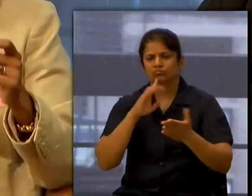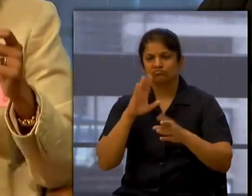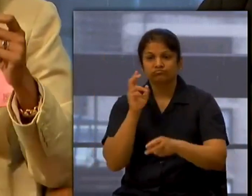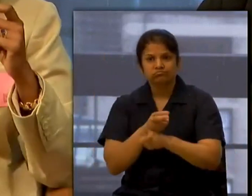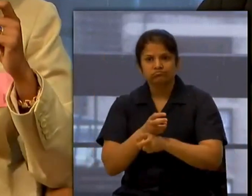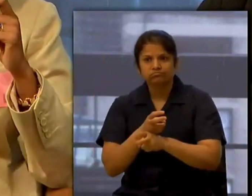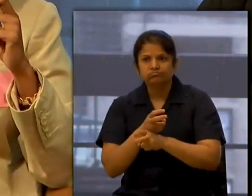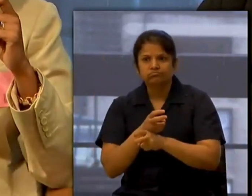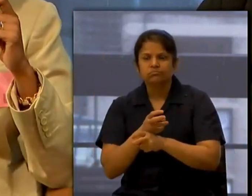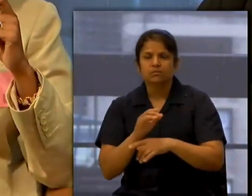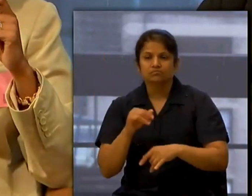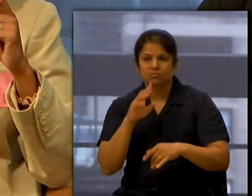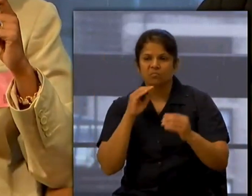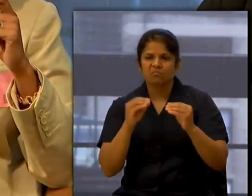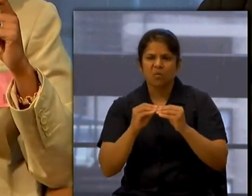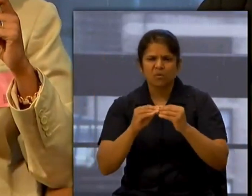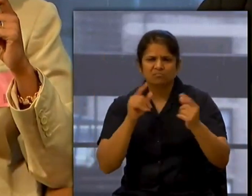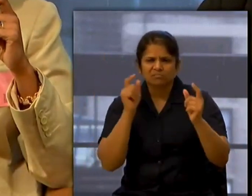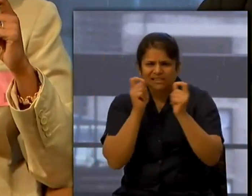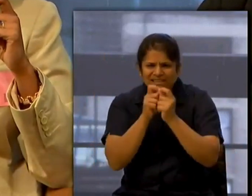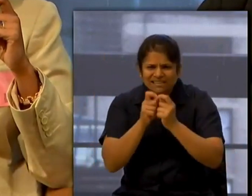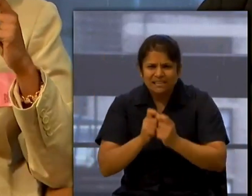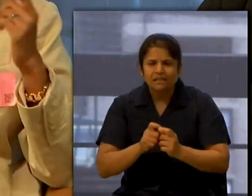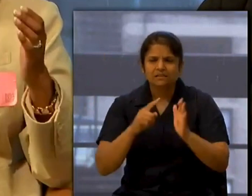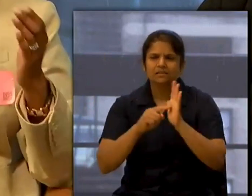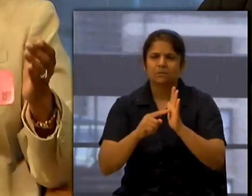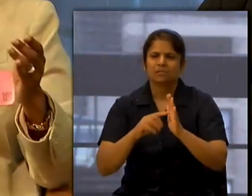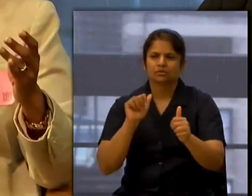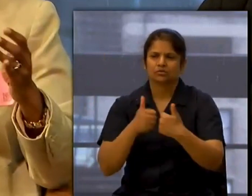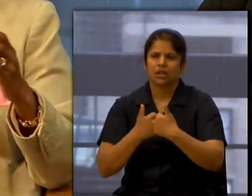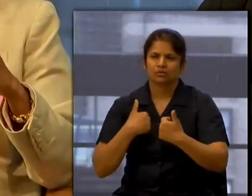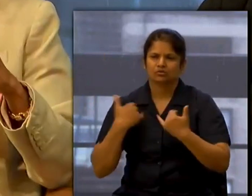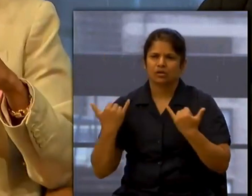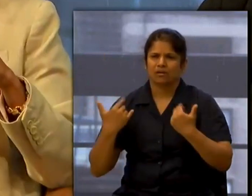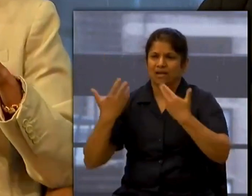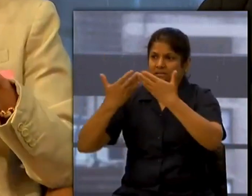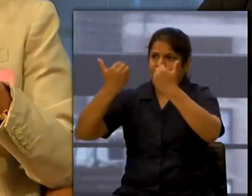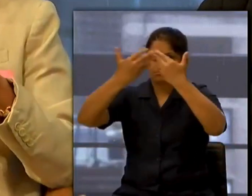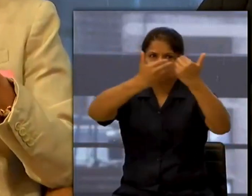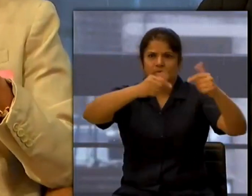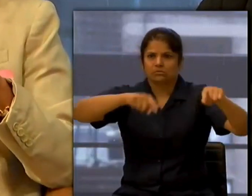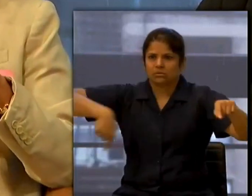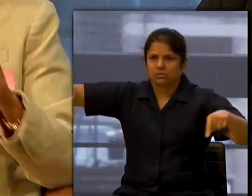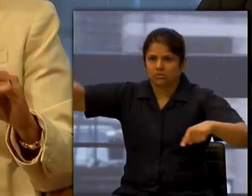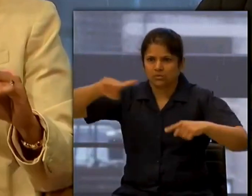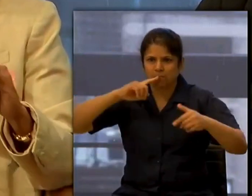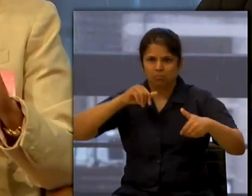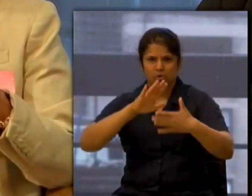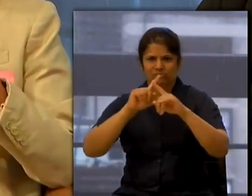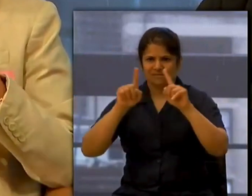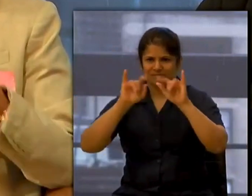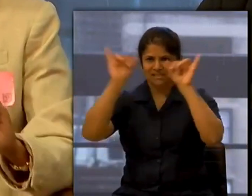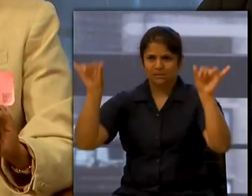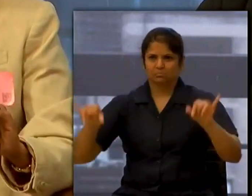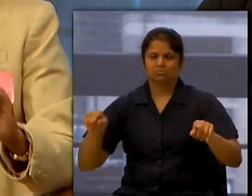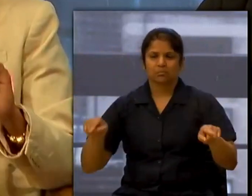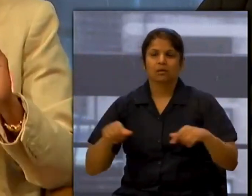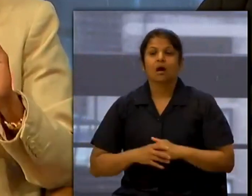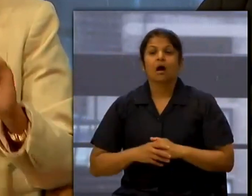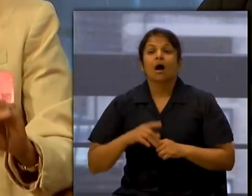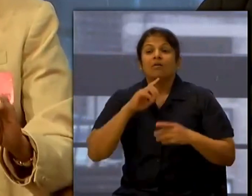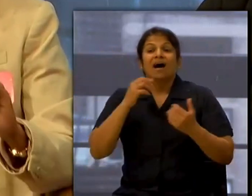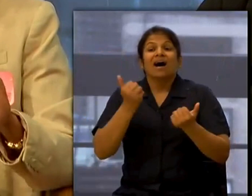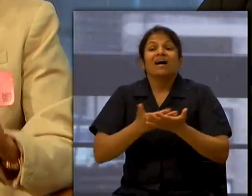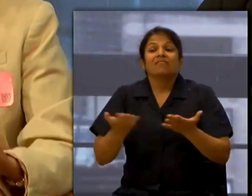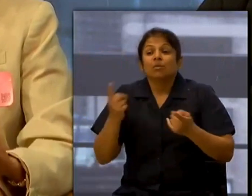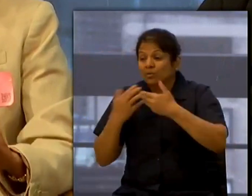about the challenges of the patchwork system, in addition to just the fact that when it's so all over the place, when it's so specific to a